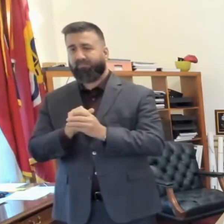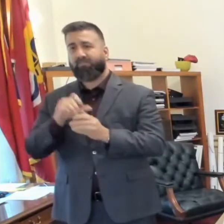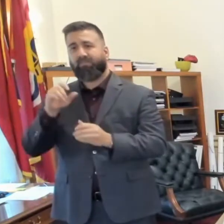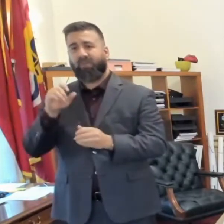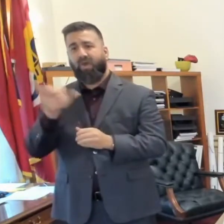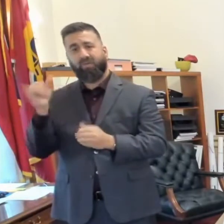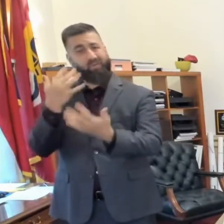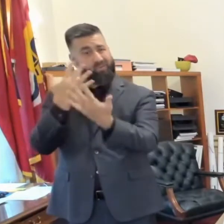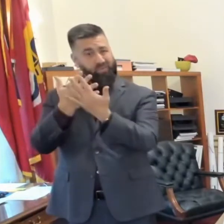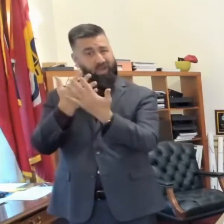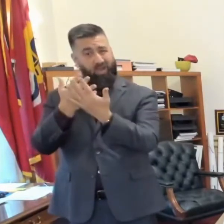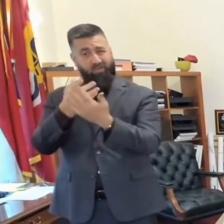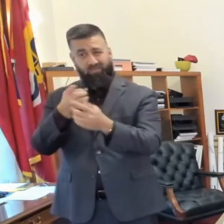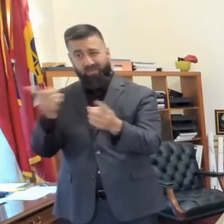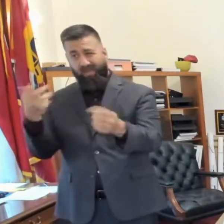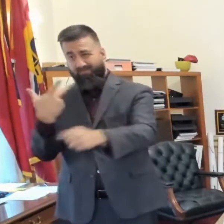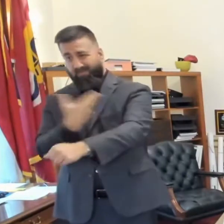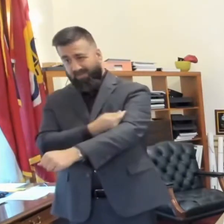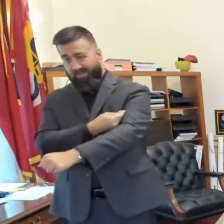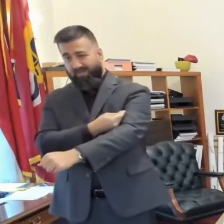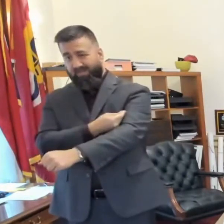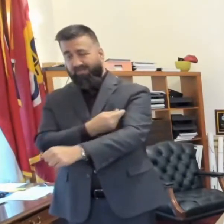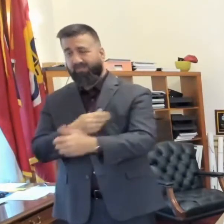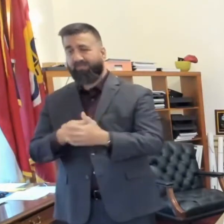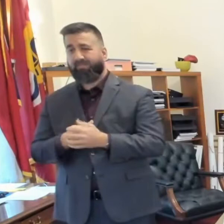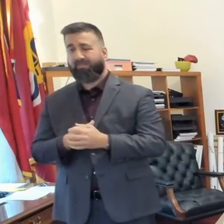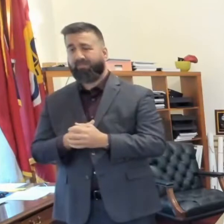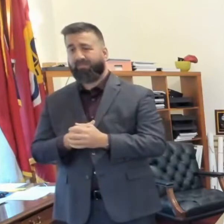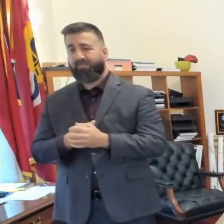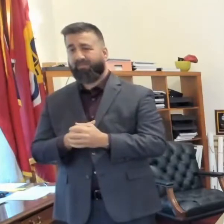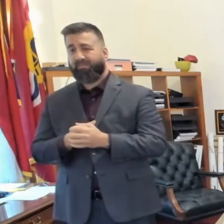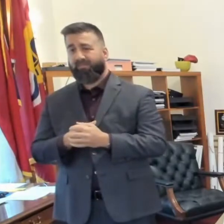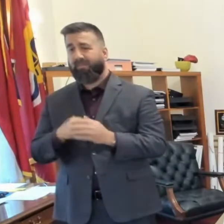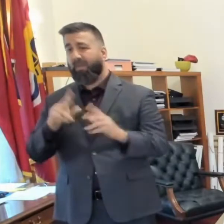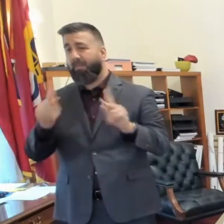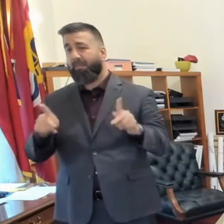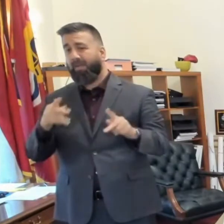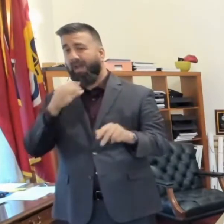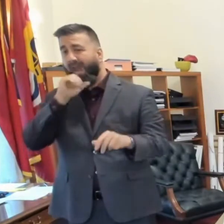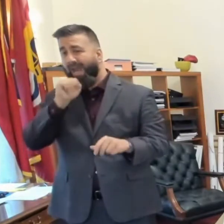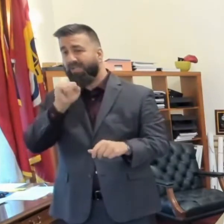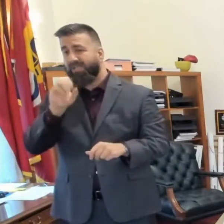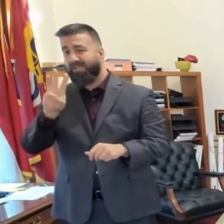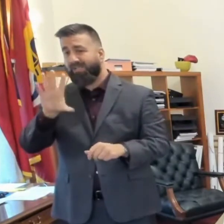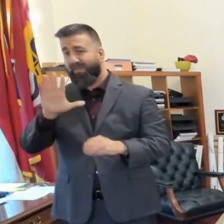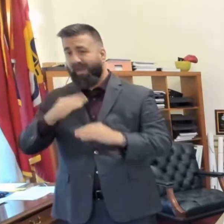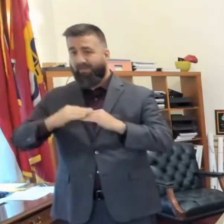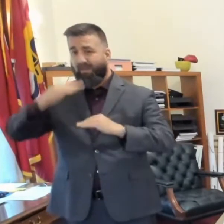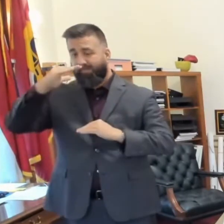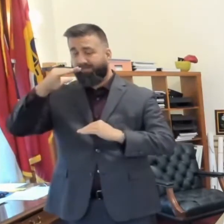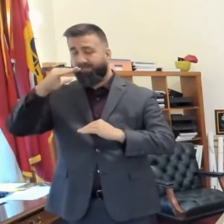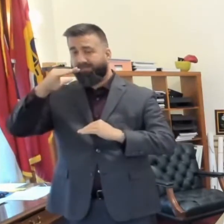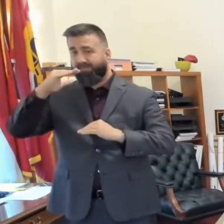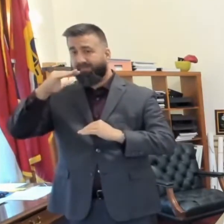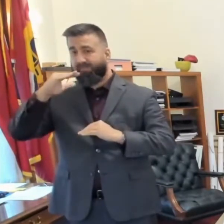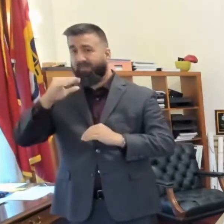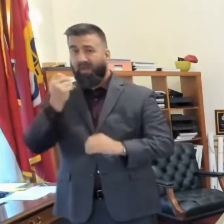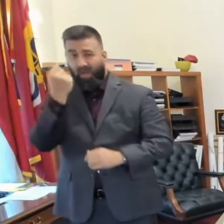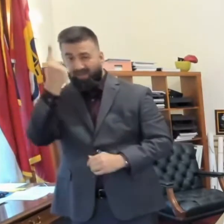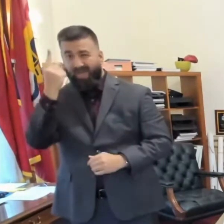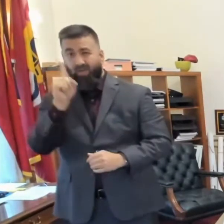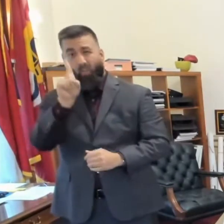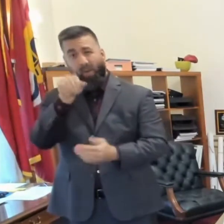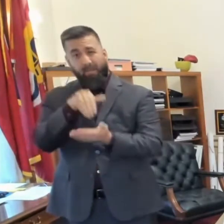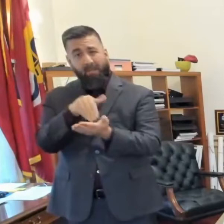corrections, people living in congregate facilities, people over 65, I failed to mention that first, and there are about 1 million